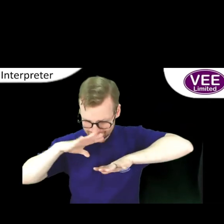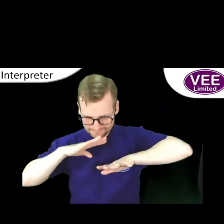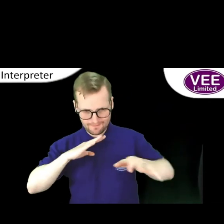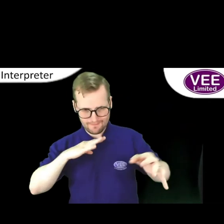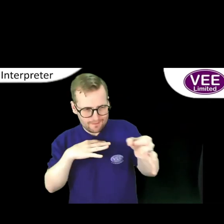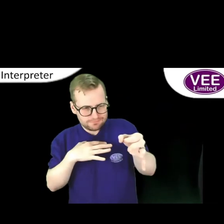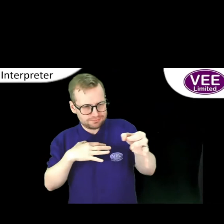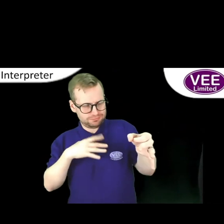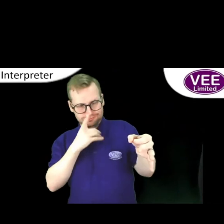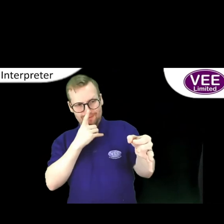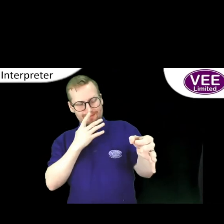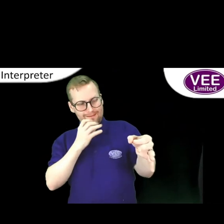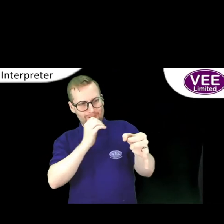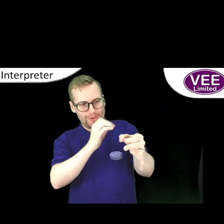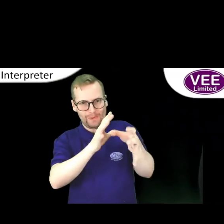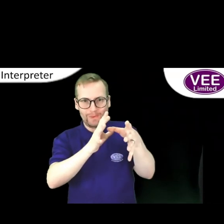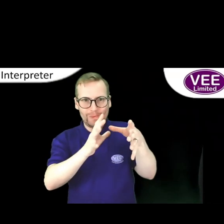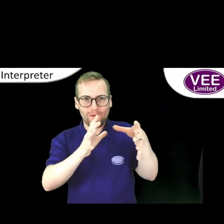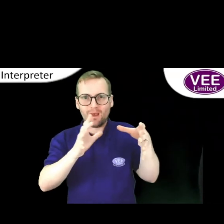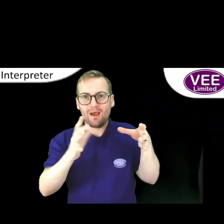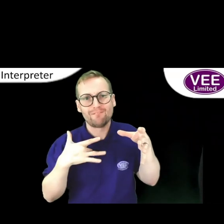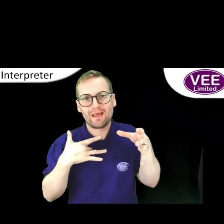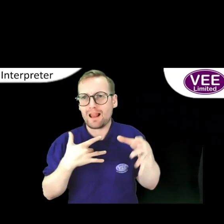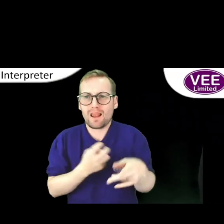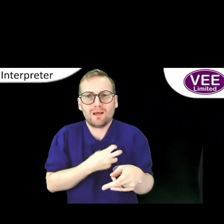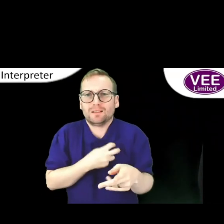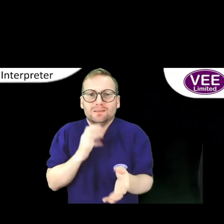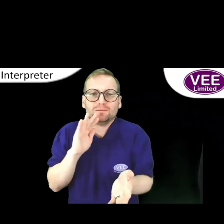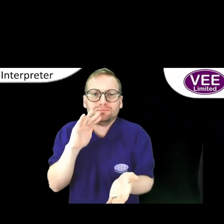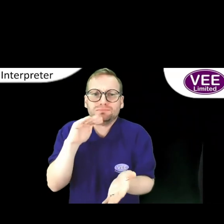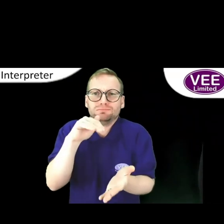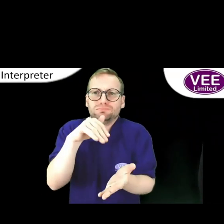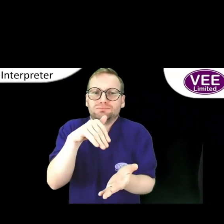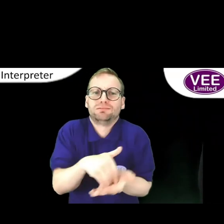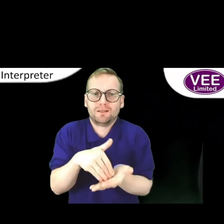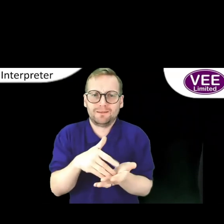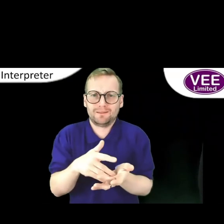we cheered the pale shore with trembling fists.